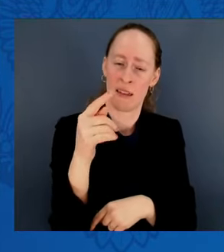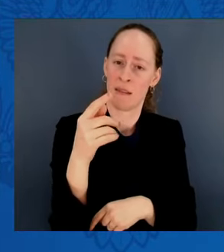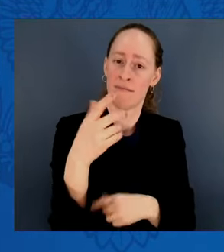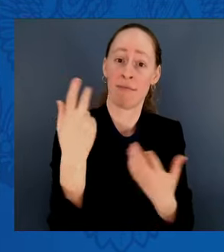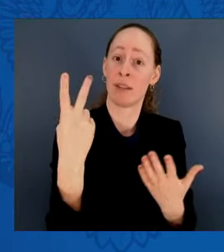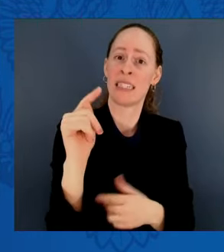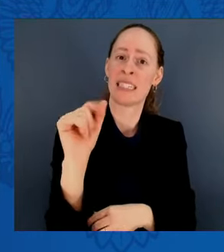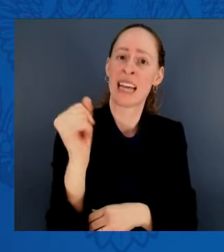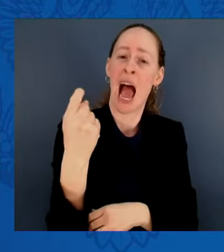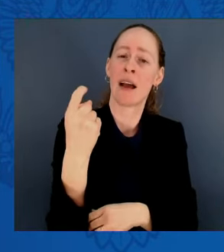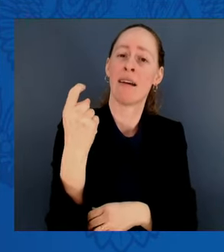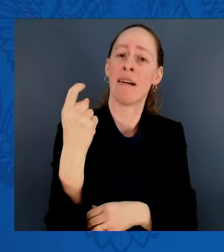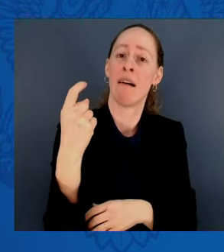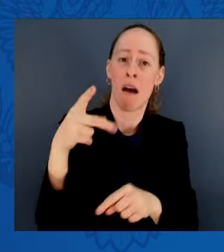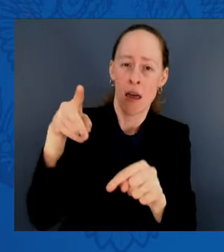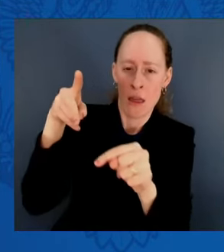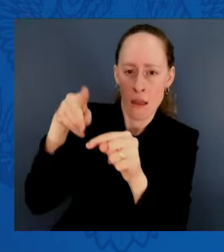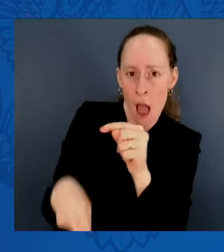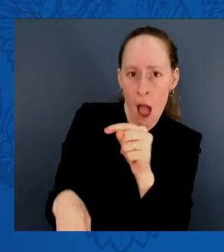deficit.